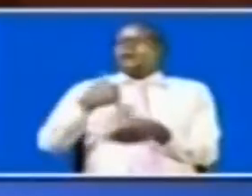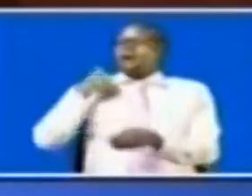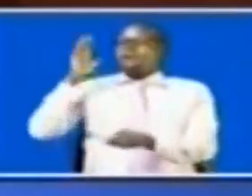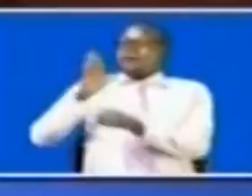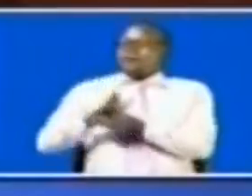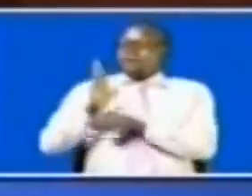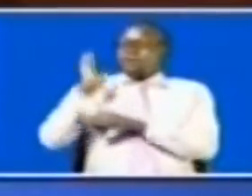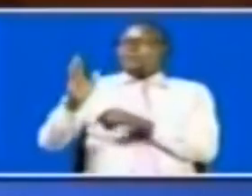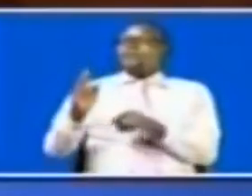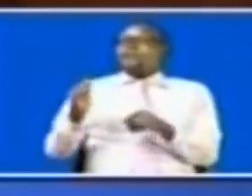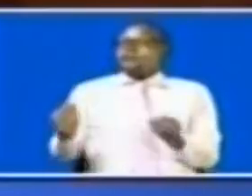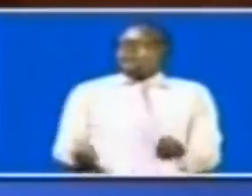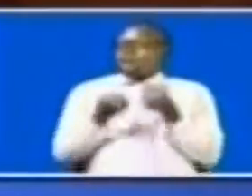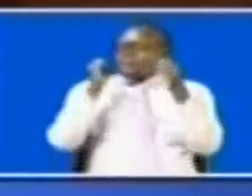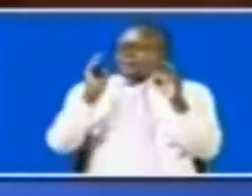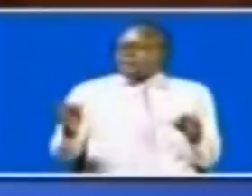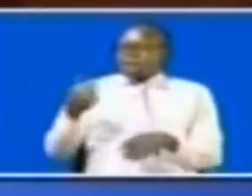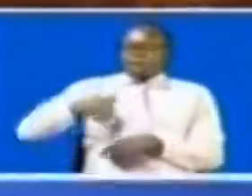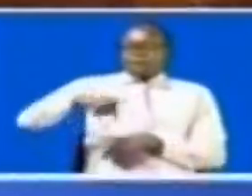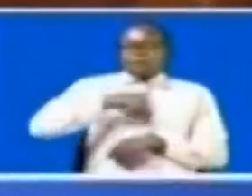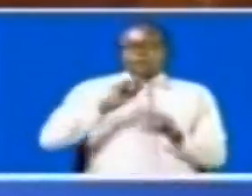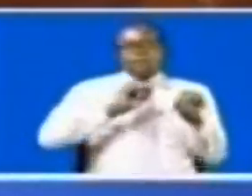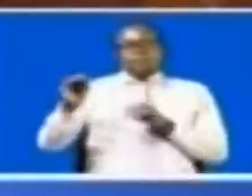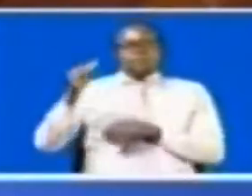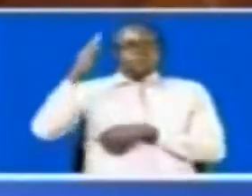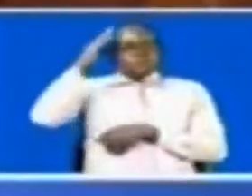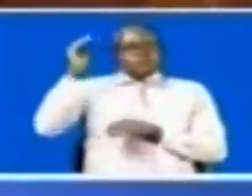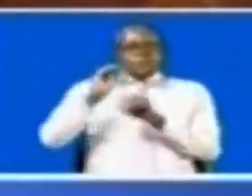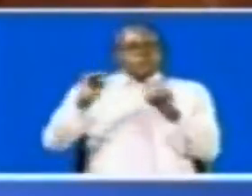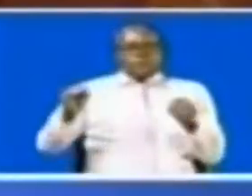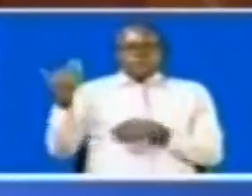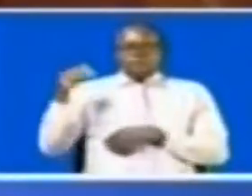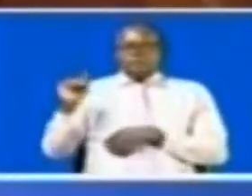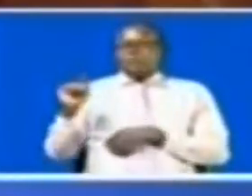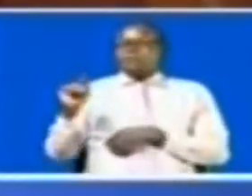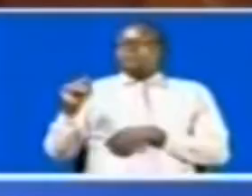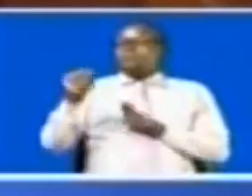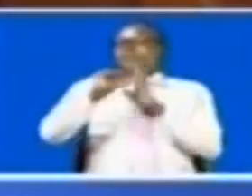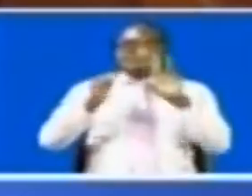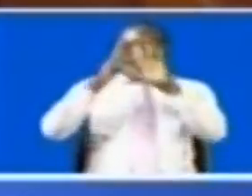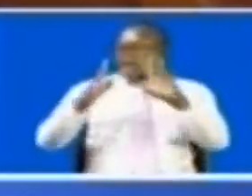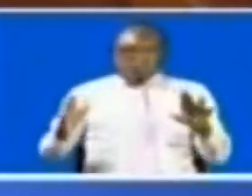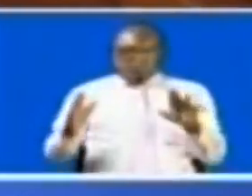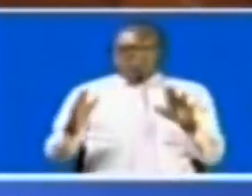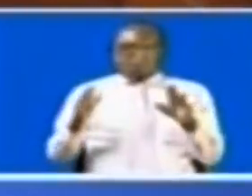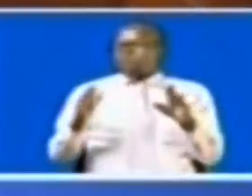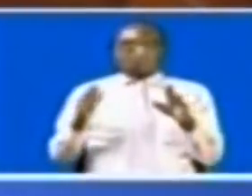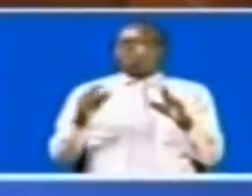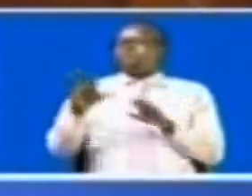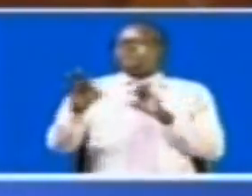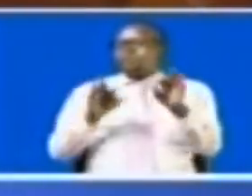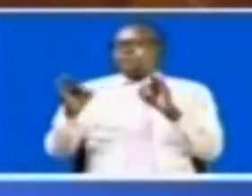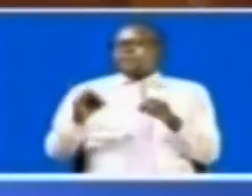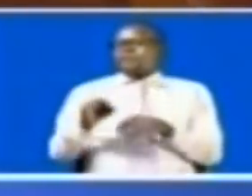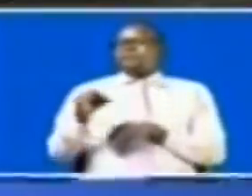lot that would have gone wrong if we were not in Somalia. Former State House spokesperson Manoa Esipisu, who has been nominated